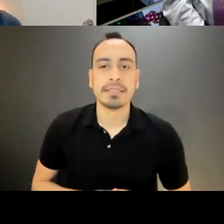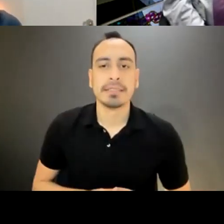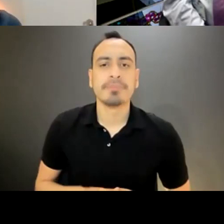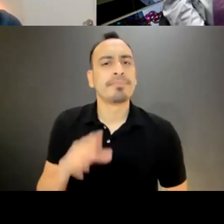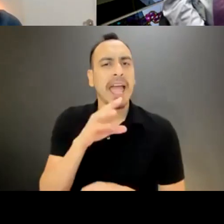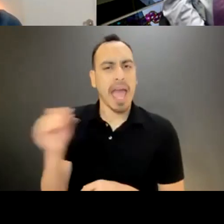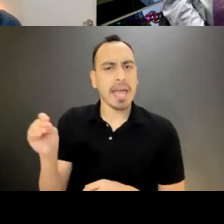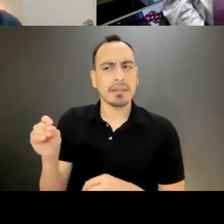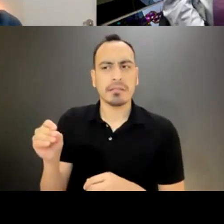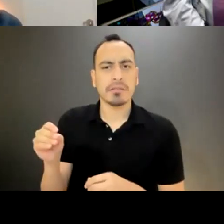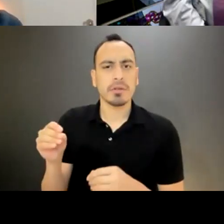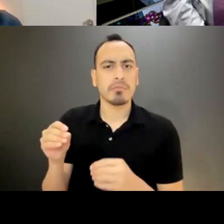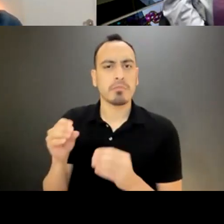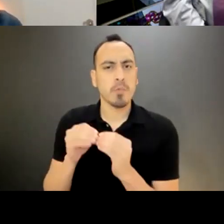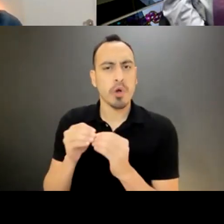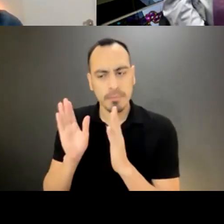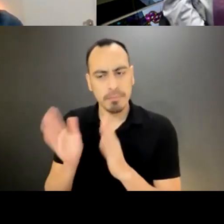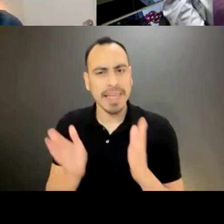the